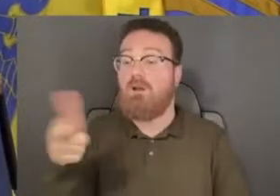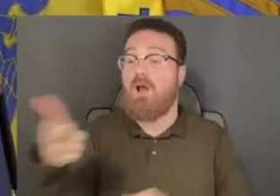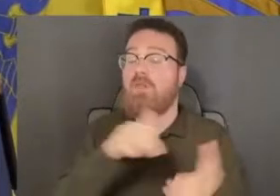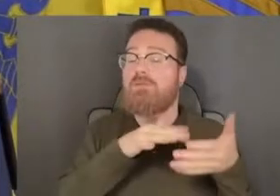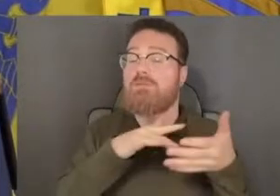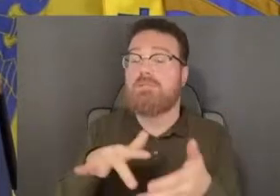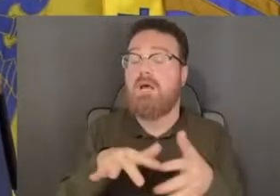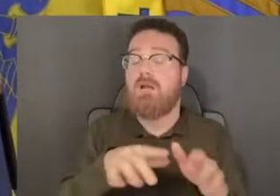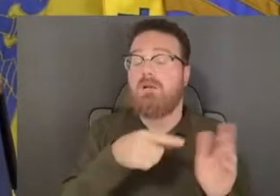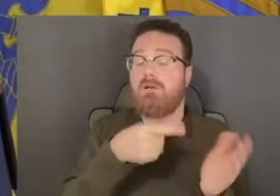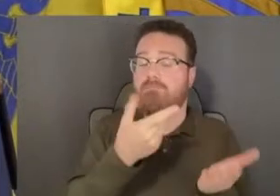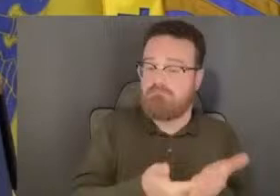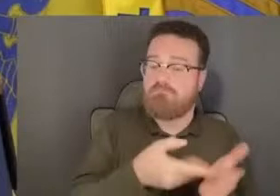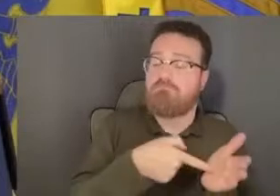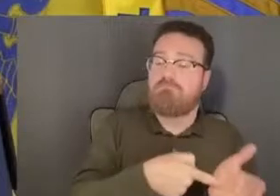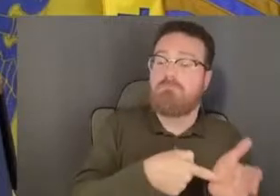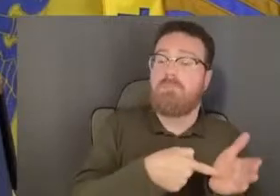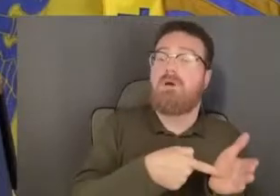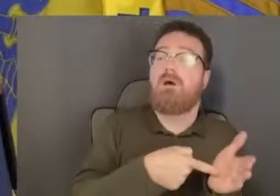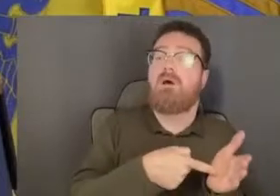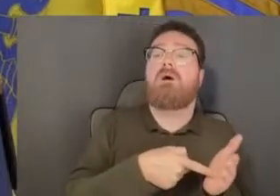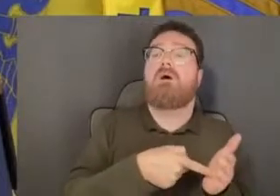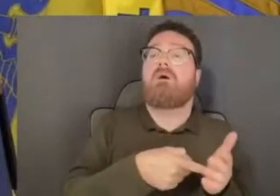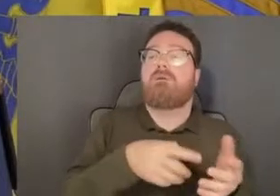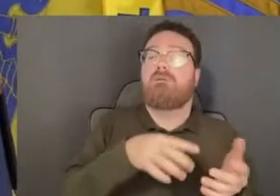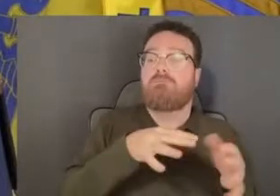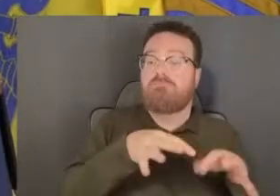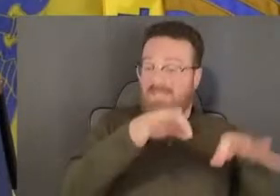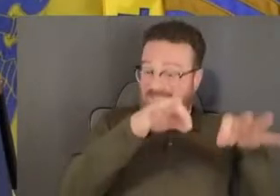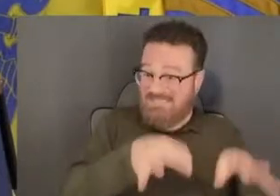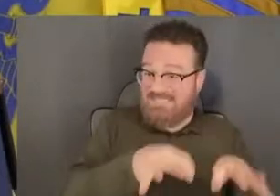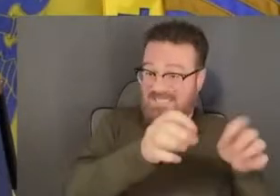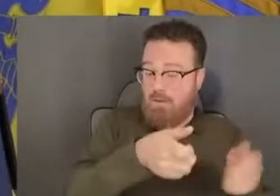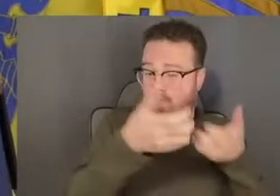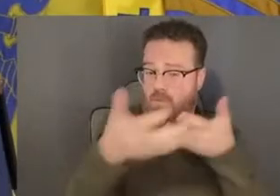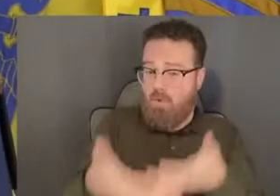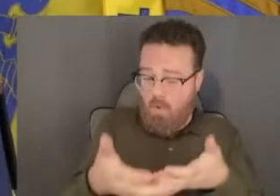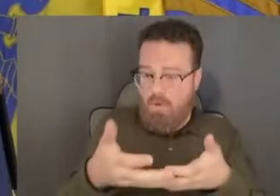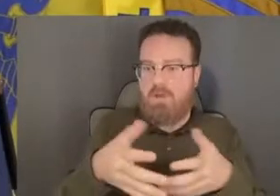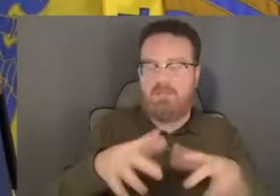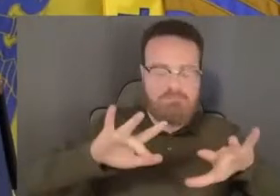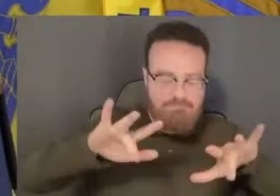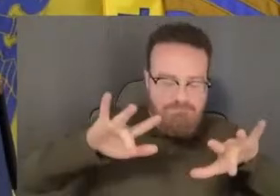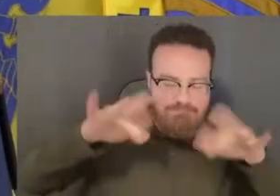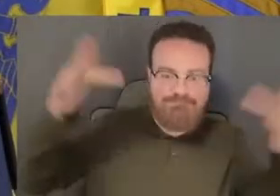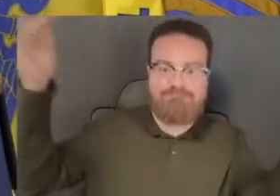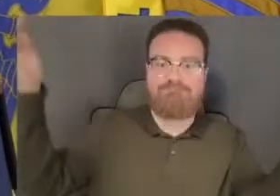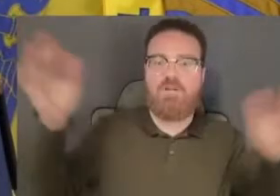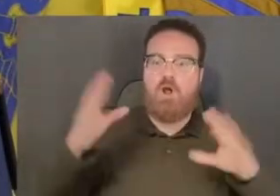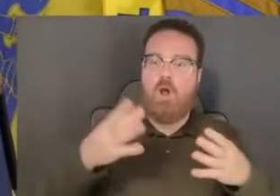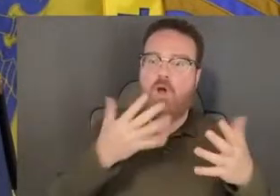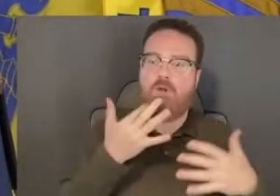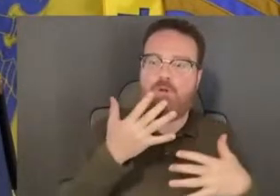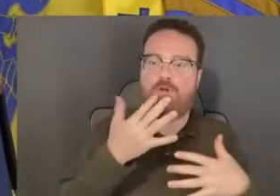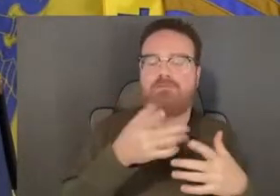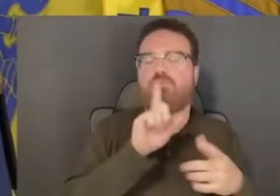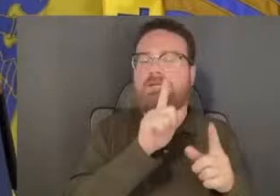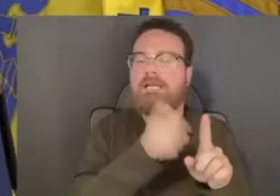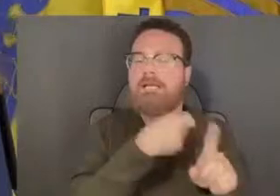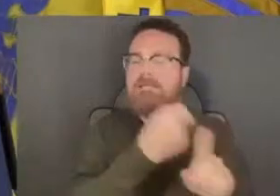that create vibrant colors mess with the child's developing brain to make ultra-processed foods more attractive,